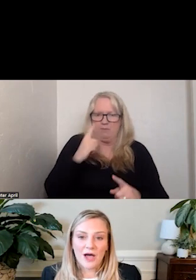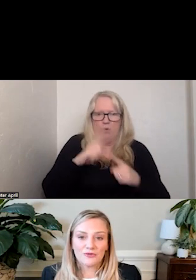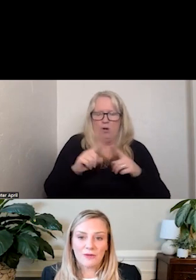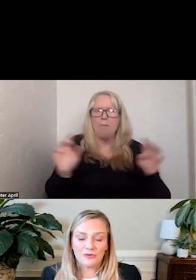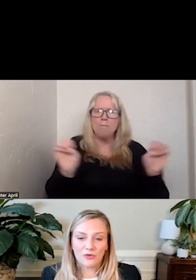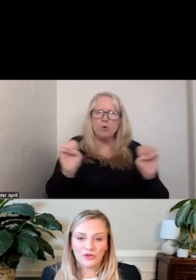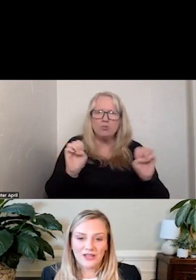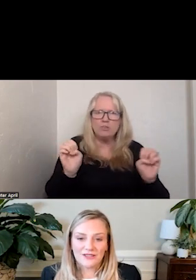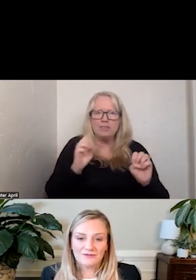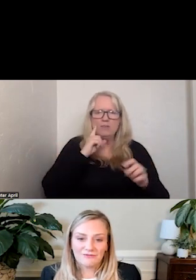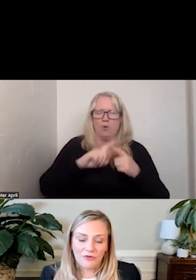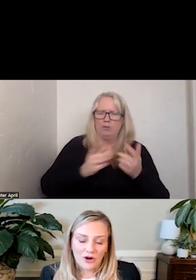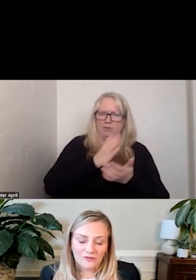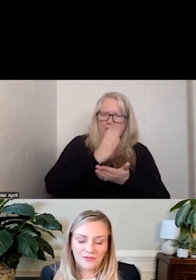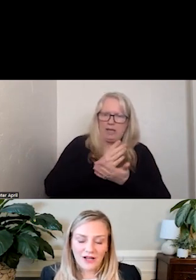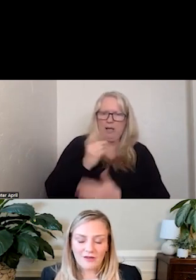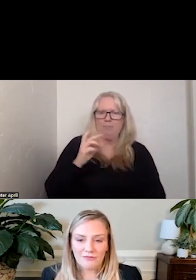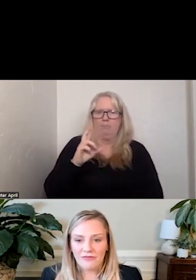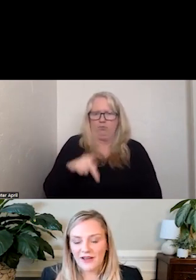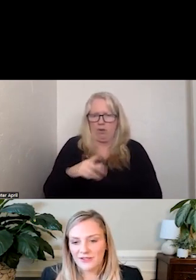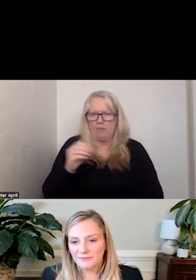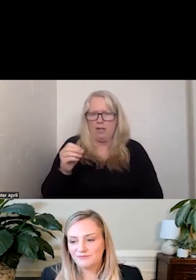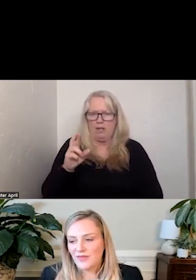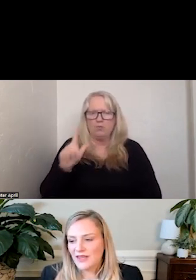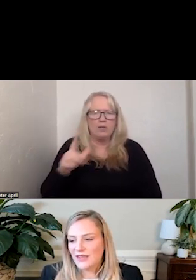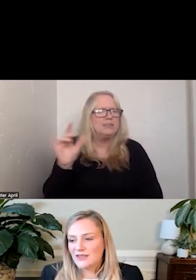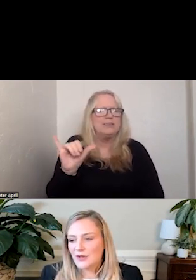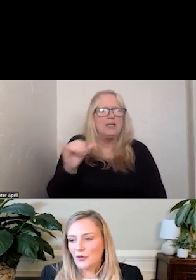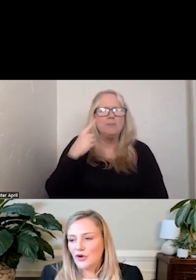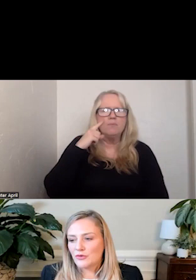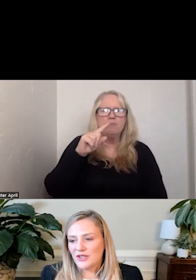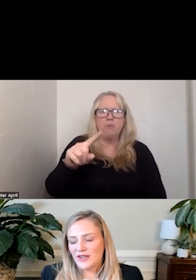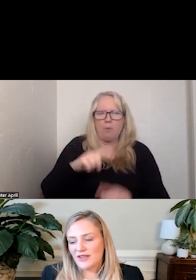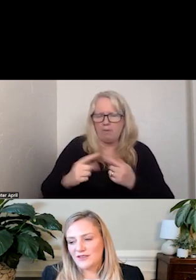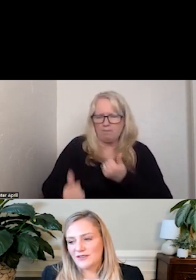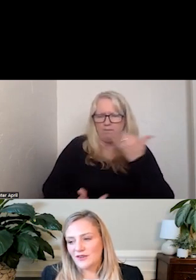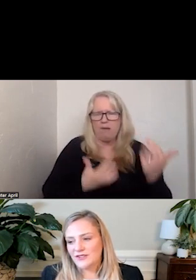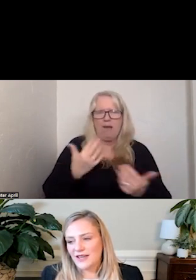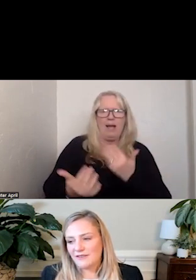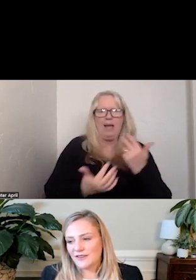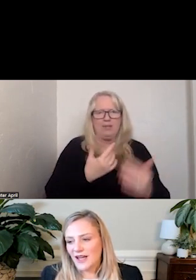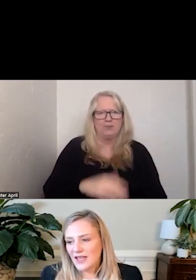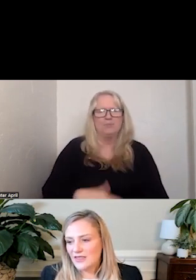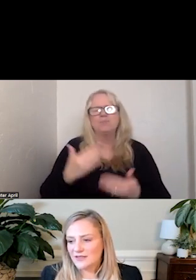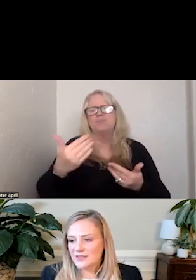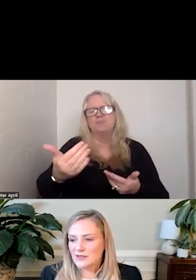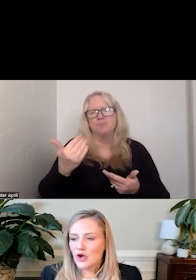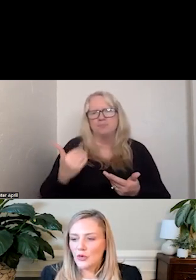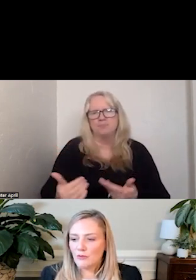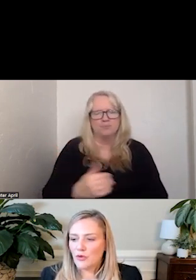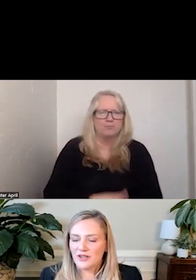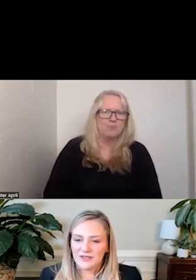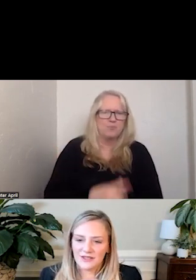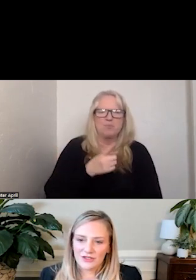that stop, drop, and roll does for fires. So we'll go to the third slide after that. And this is